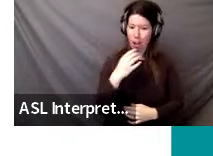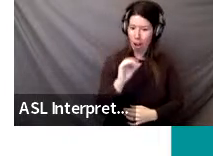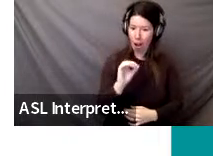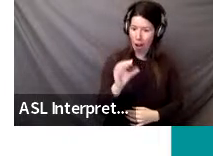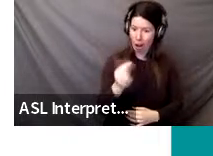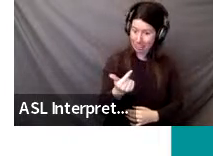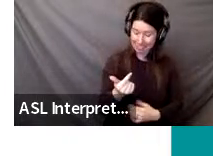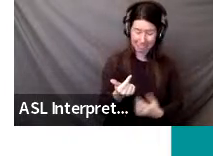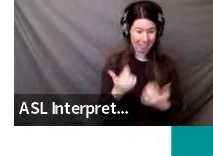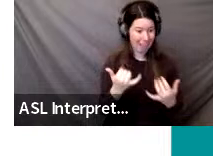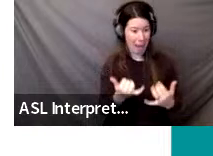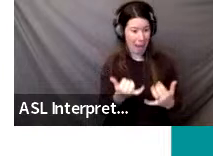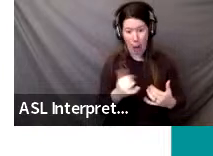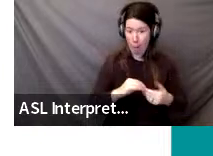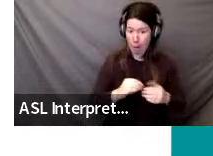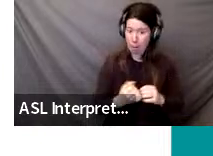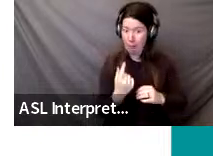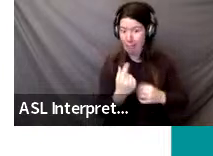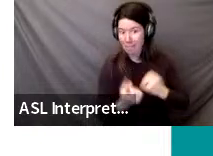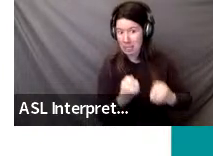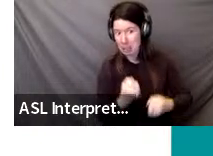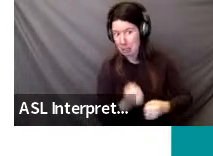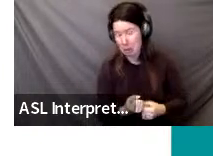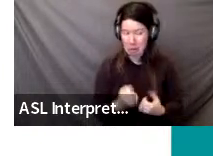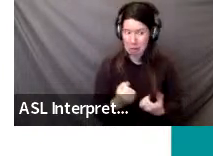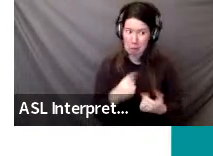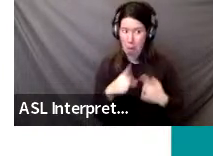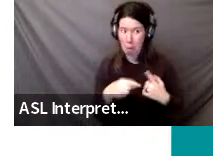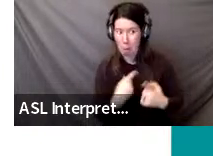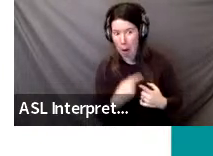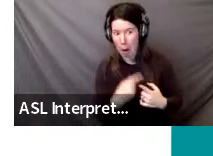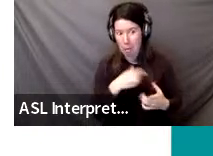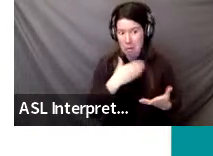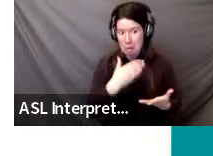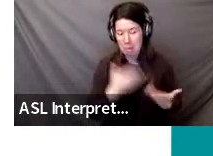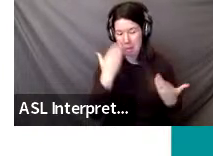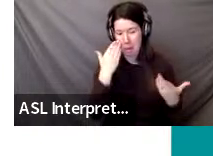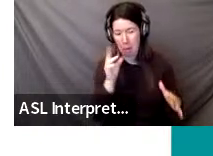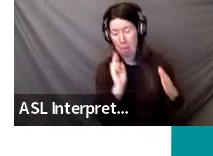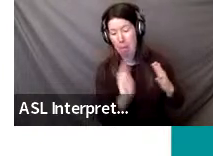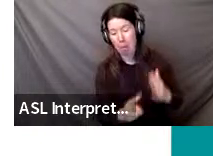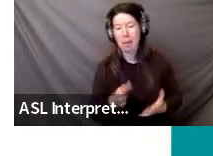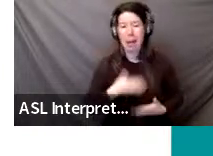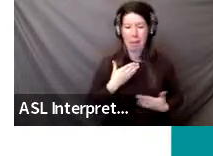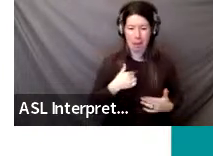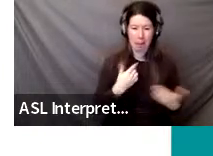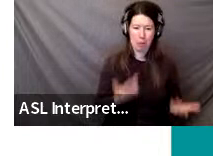11th. We'll see how much longer that happens, but glad to be here.